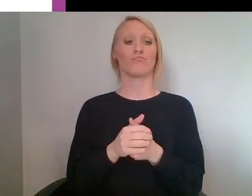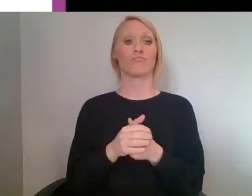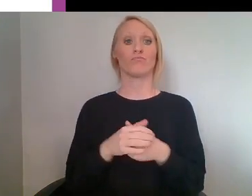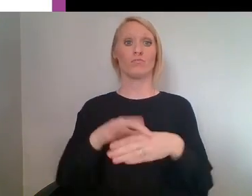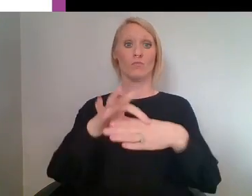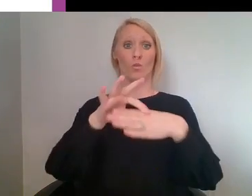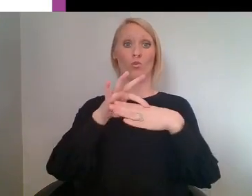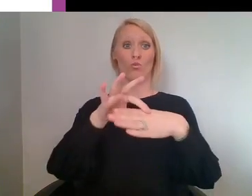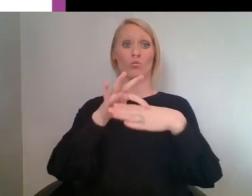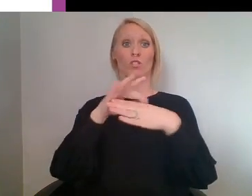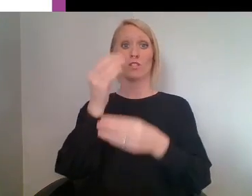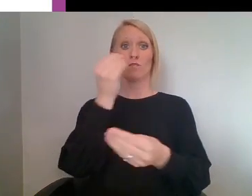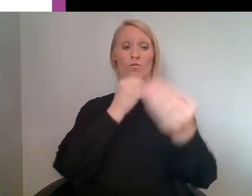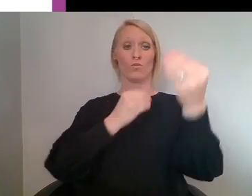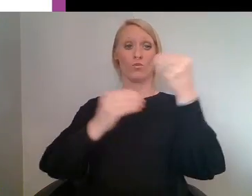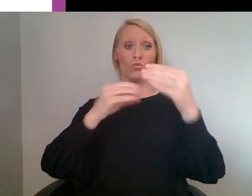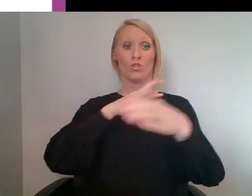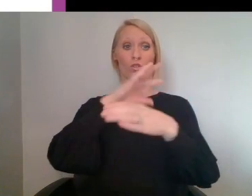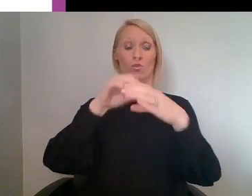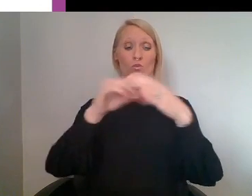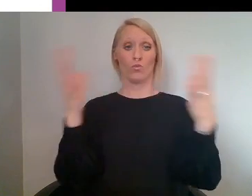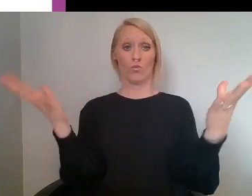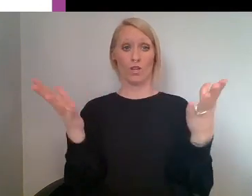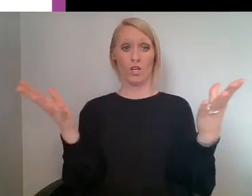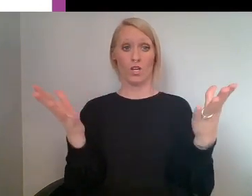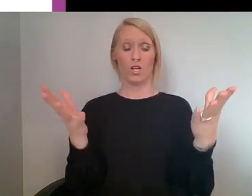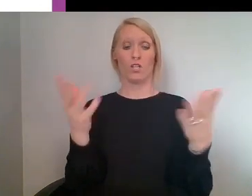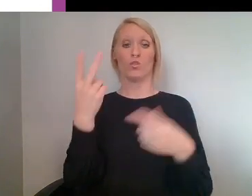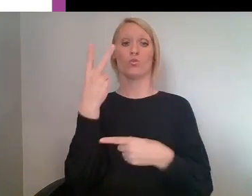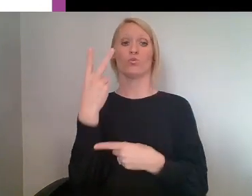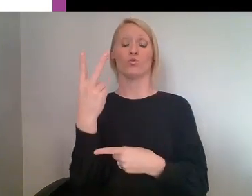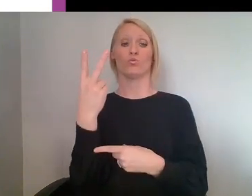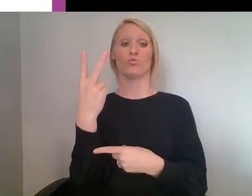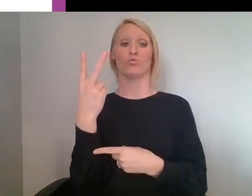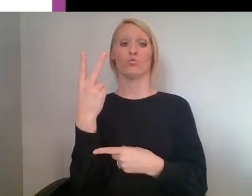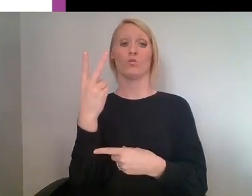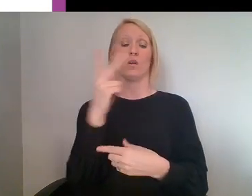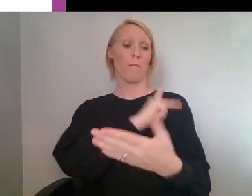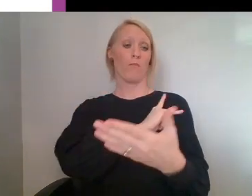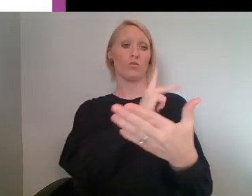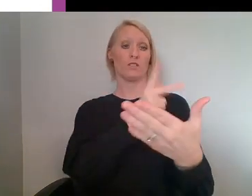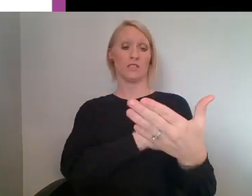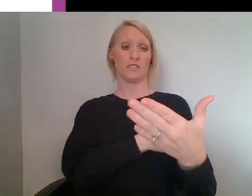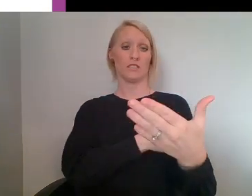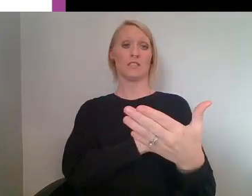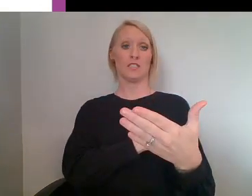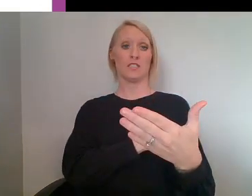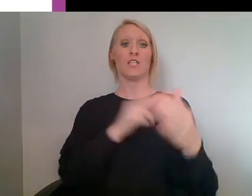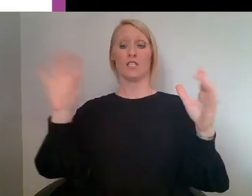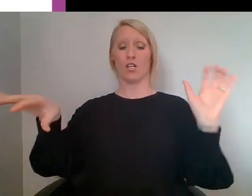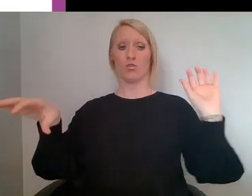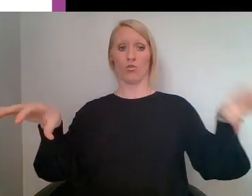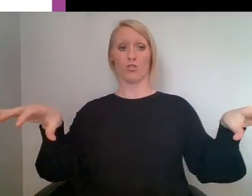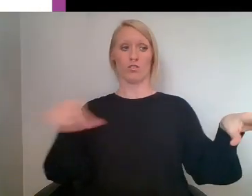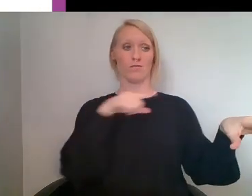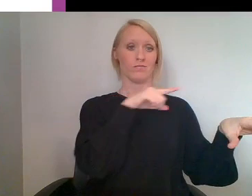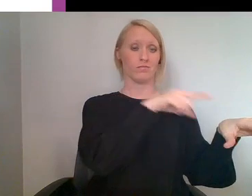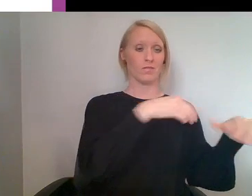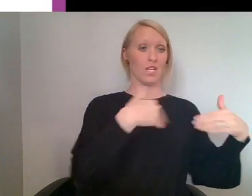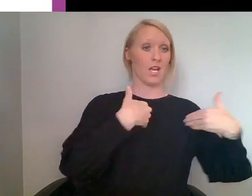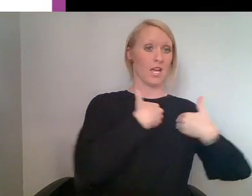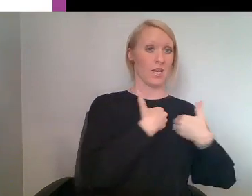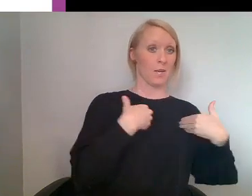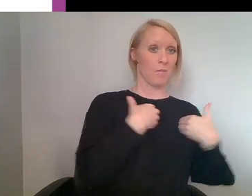So protein foods, there's like two categories that proteins fall into. So you've got your animal sources, so things like your beef, your chicken,